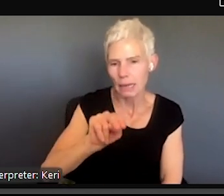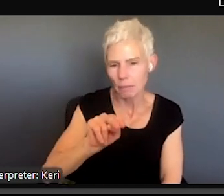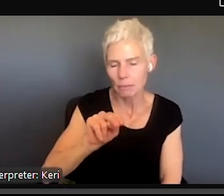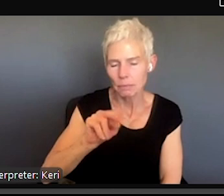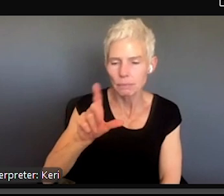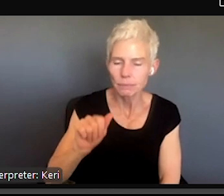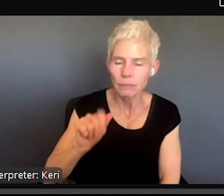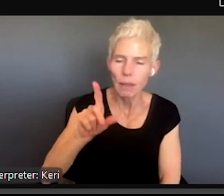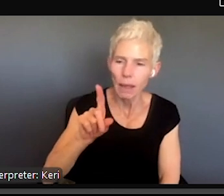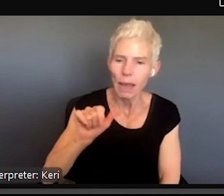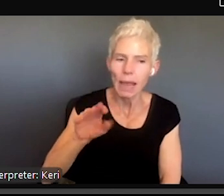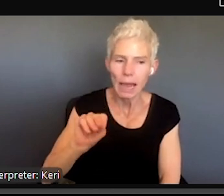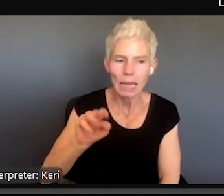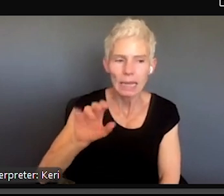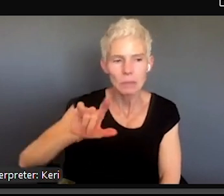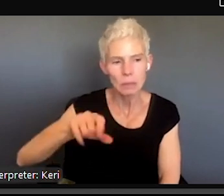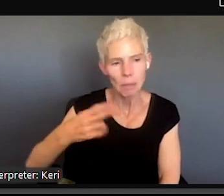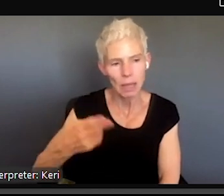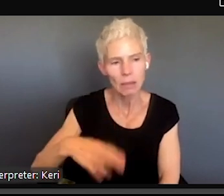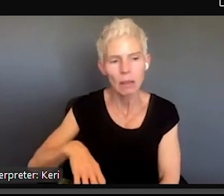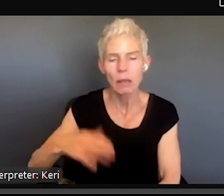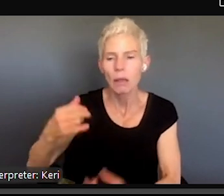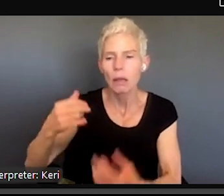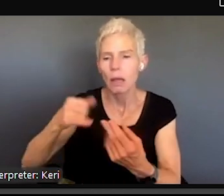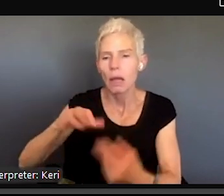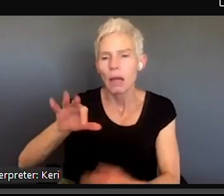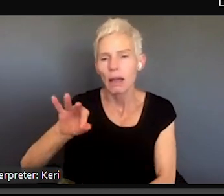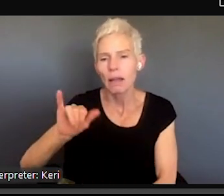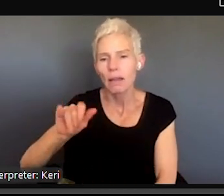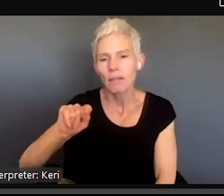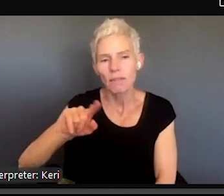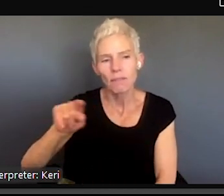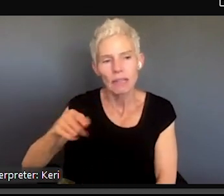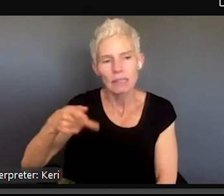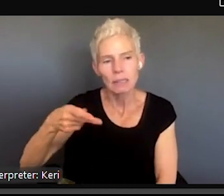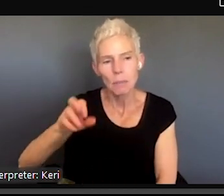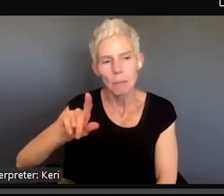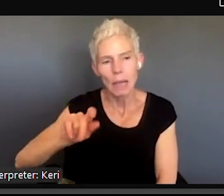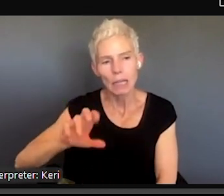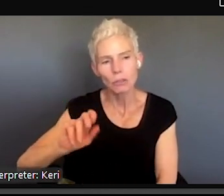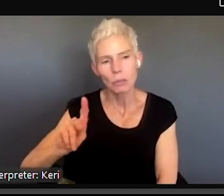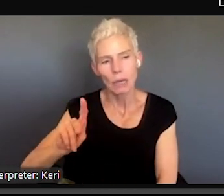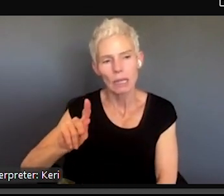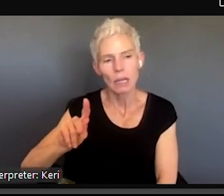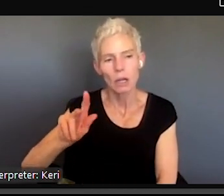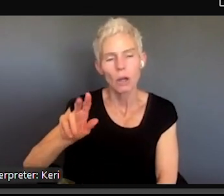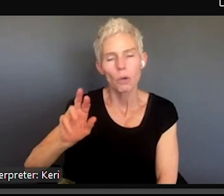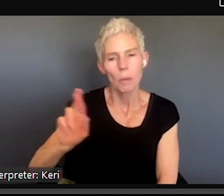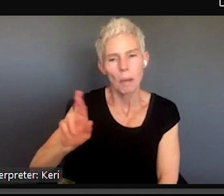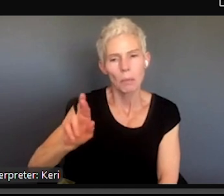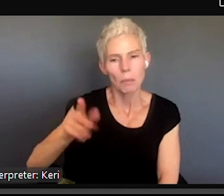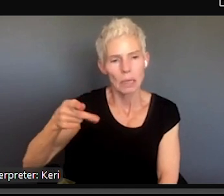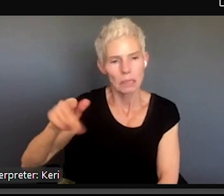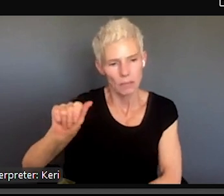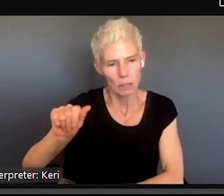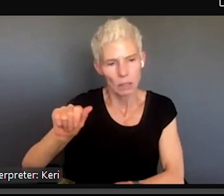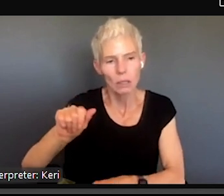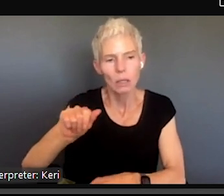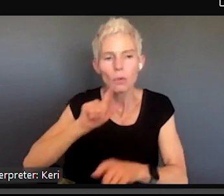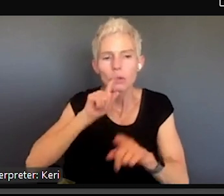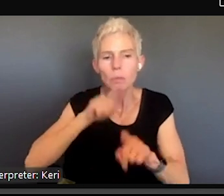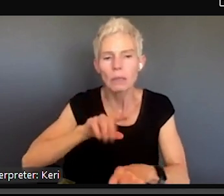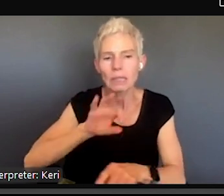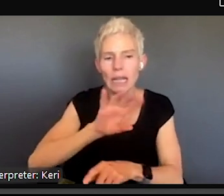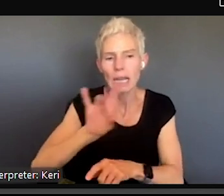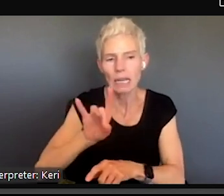Fitzpatrick, Republican of Pennsylvania, reintroduced the 911 Community Crisis Responders Act that was